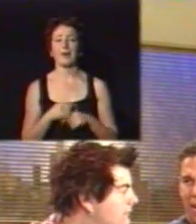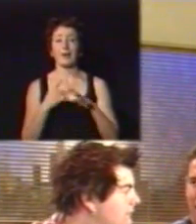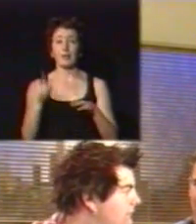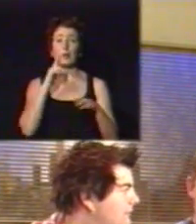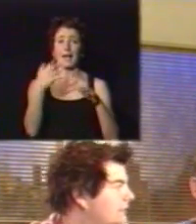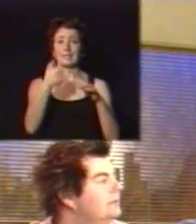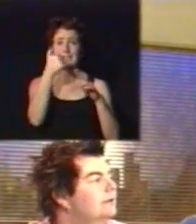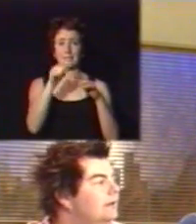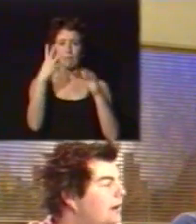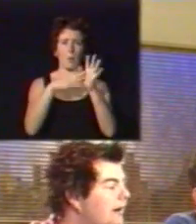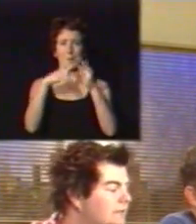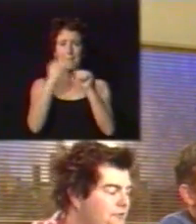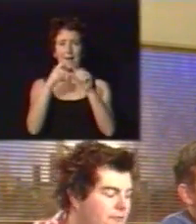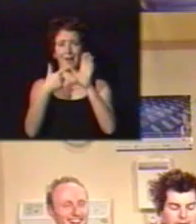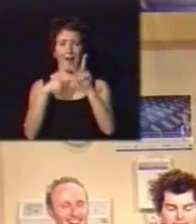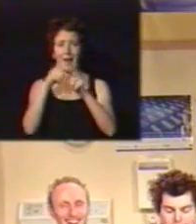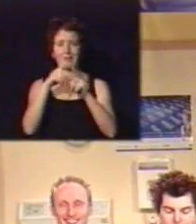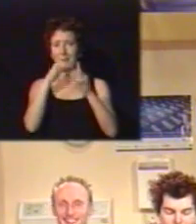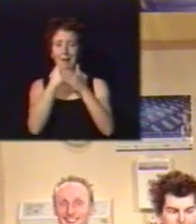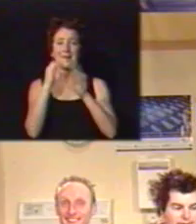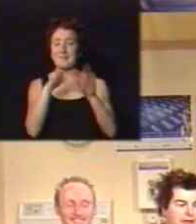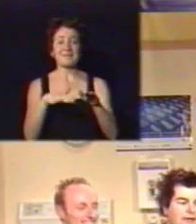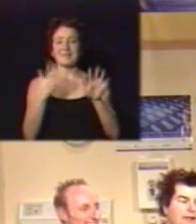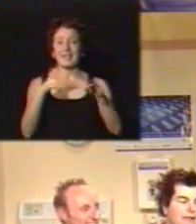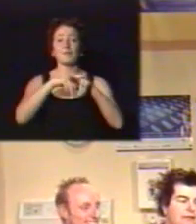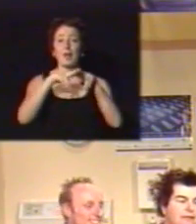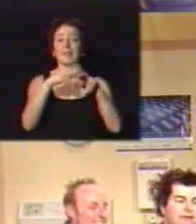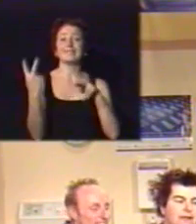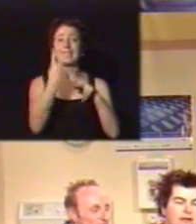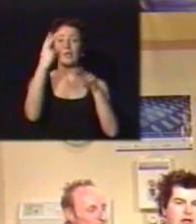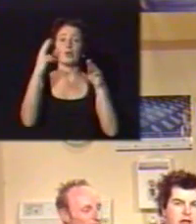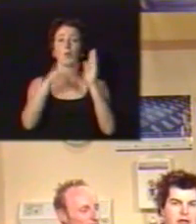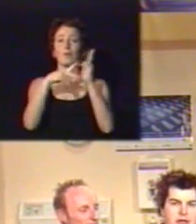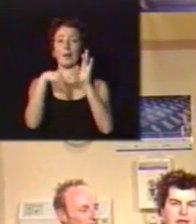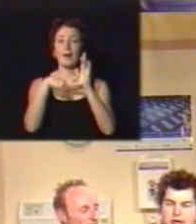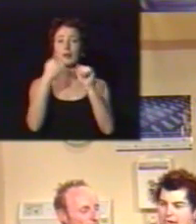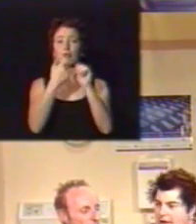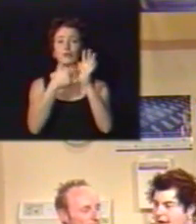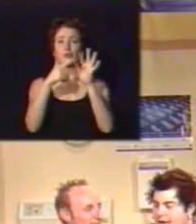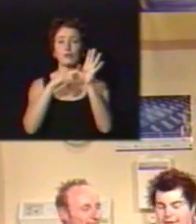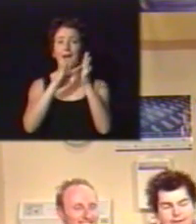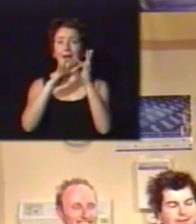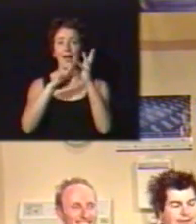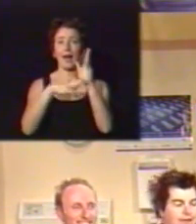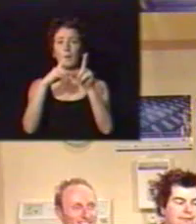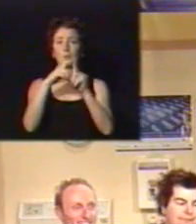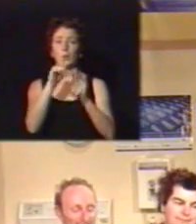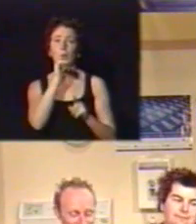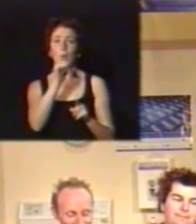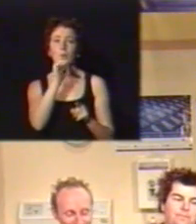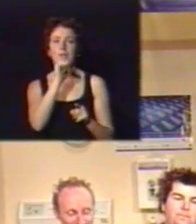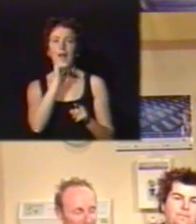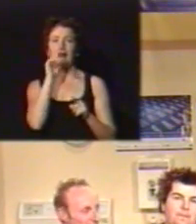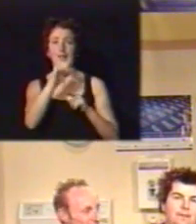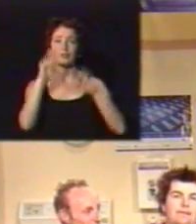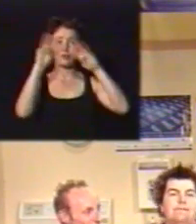64 meg card show somewhere. But anyway, Friday the 2nd of November at the Greyhound Hotel is the inaugural